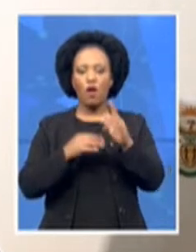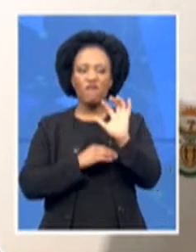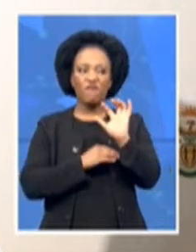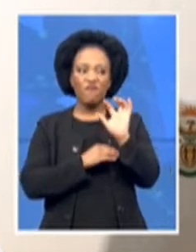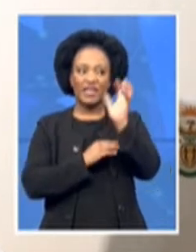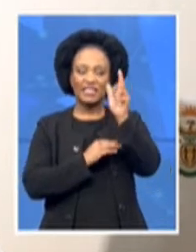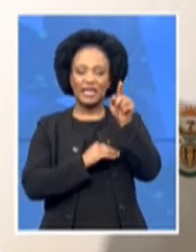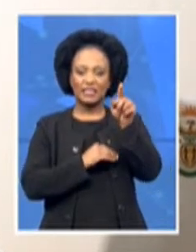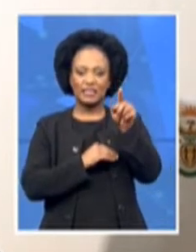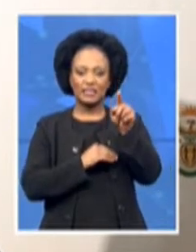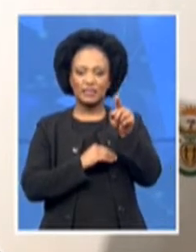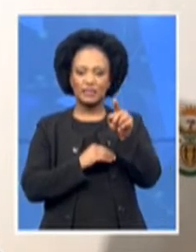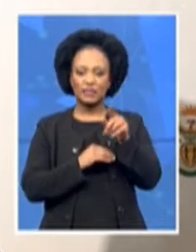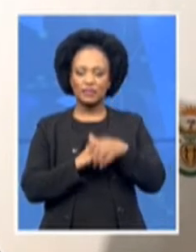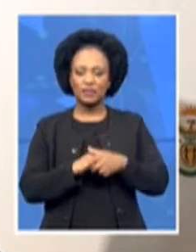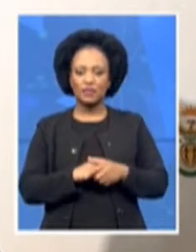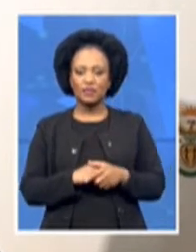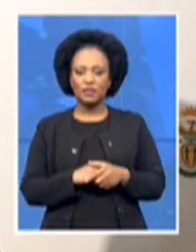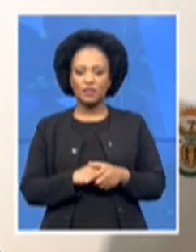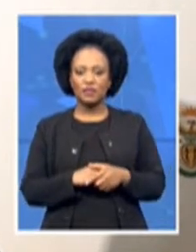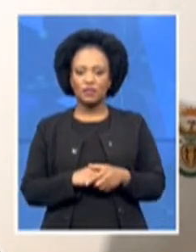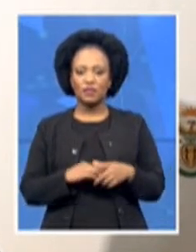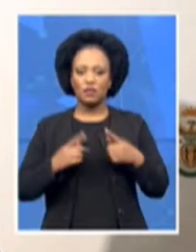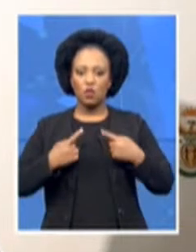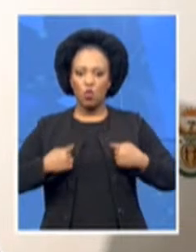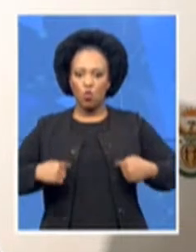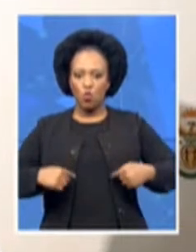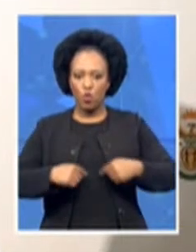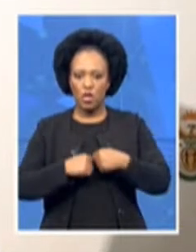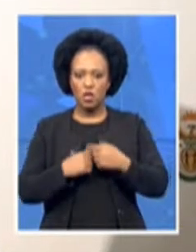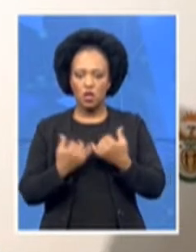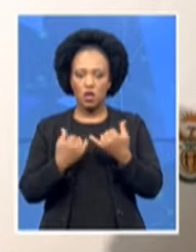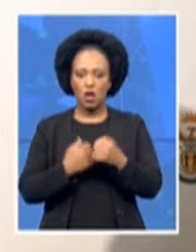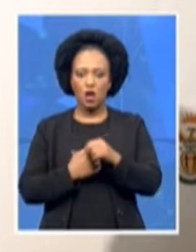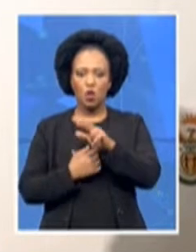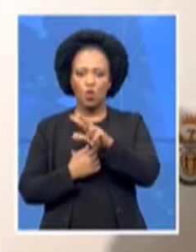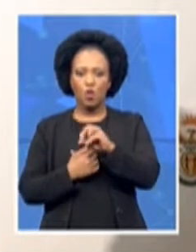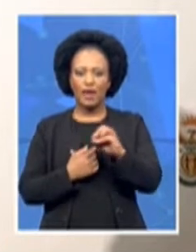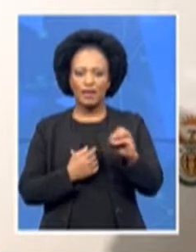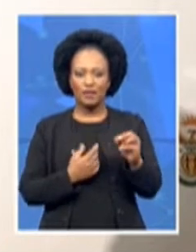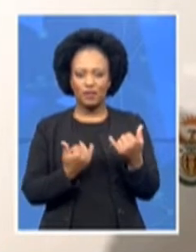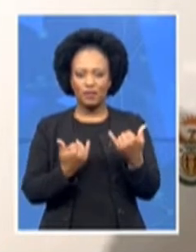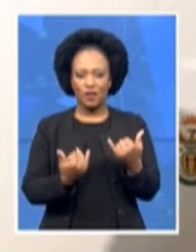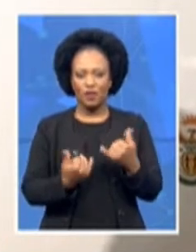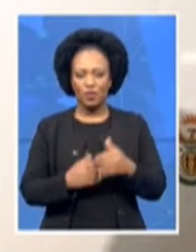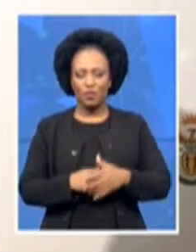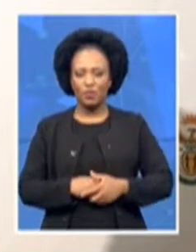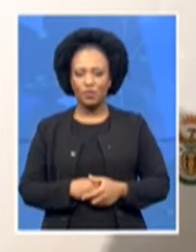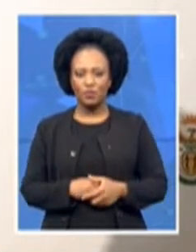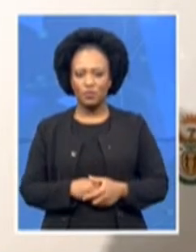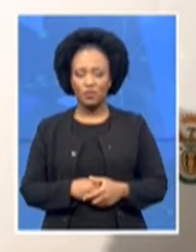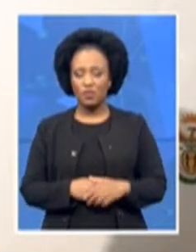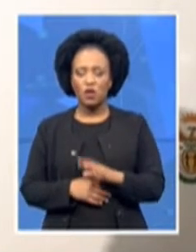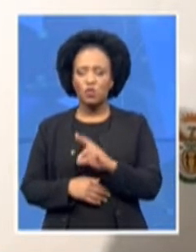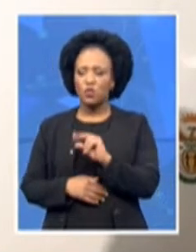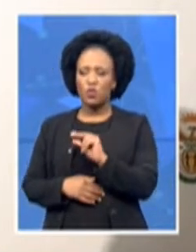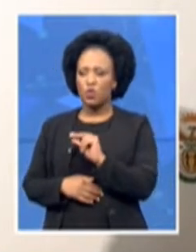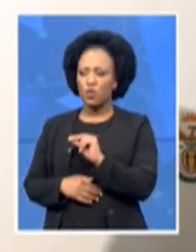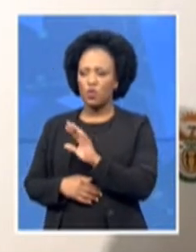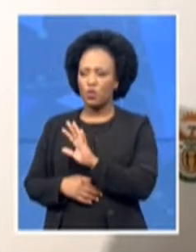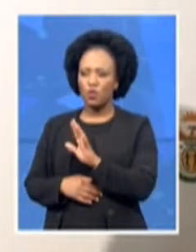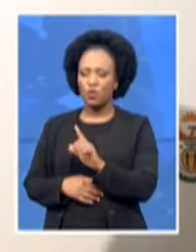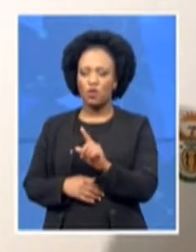We are about 800 now. Well, no, 1.9 premium is